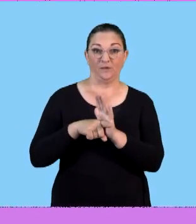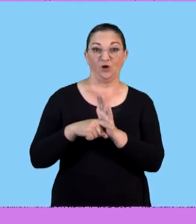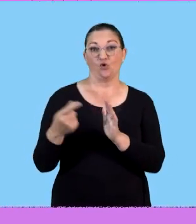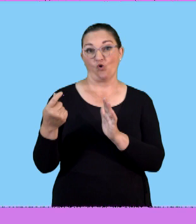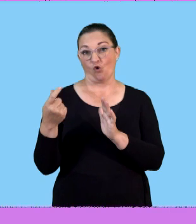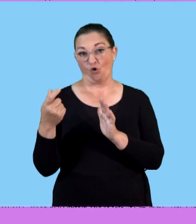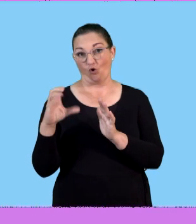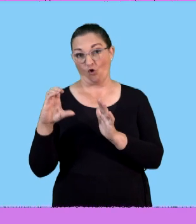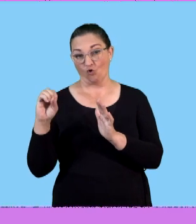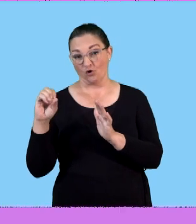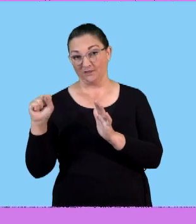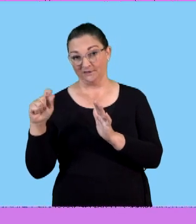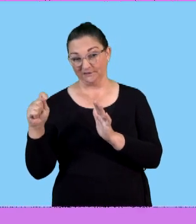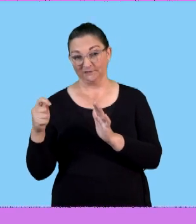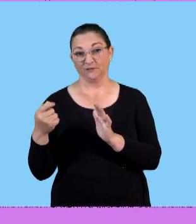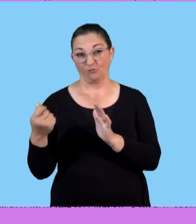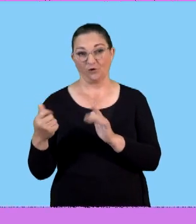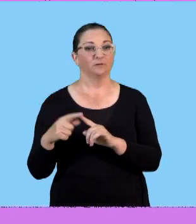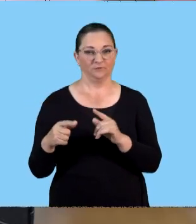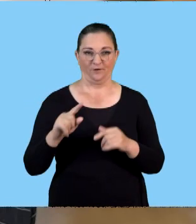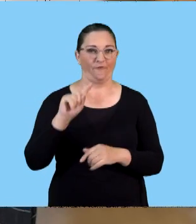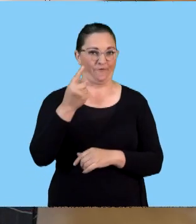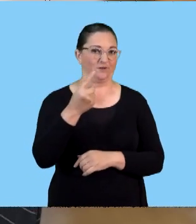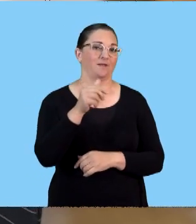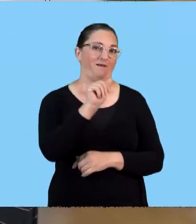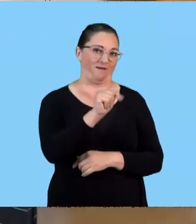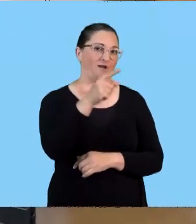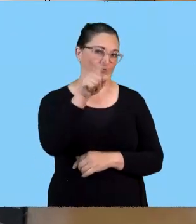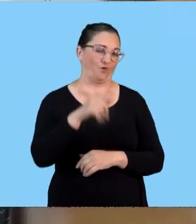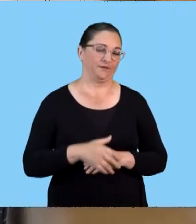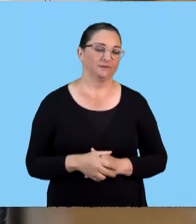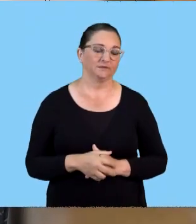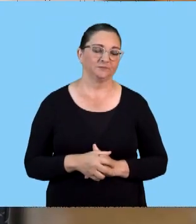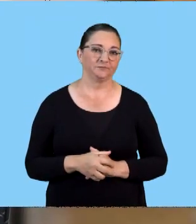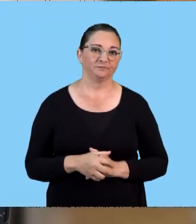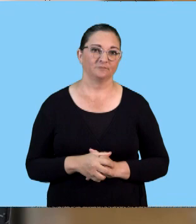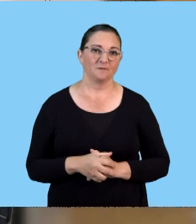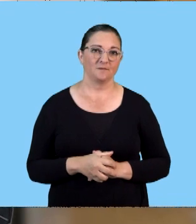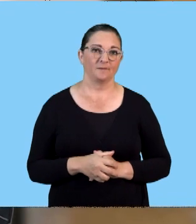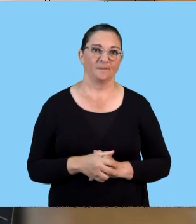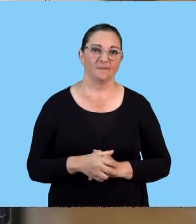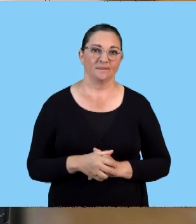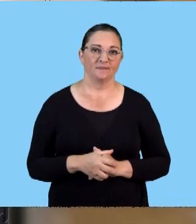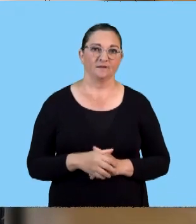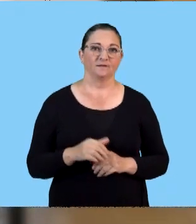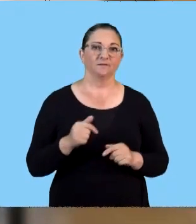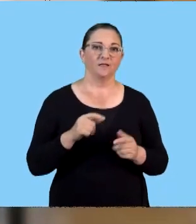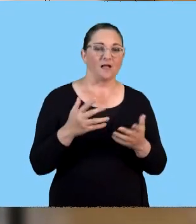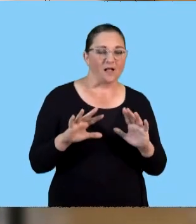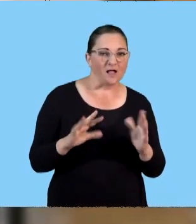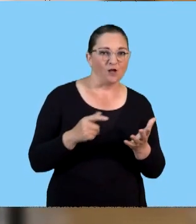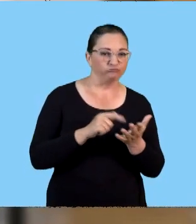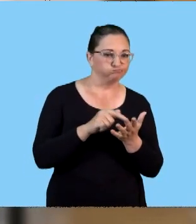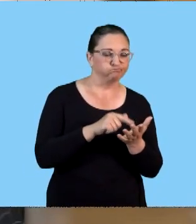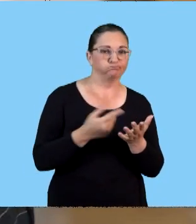our income minus our expenses. All right, so that is the correct formula, A, for